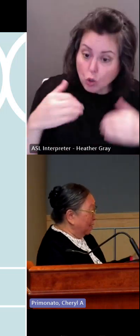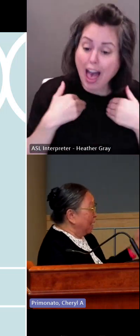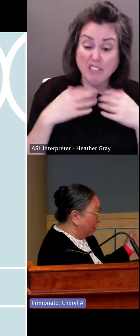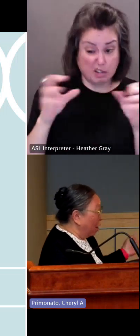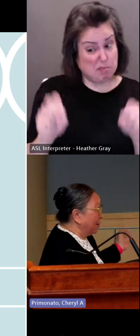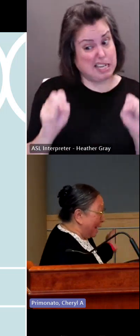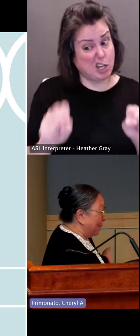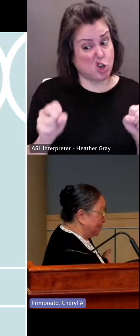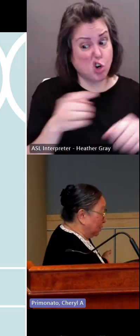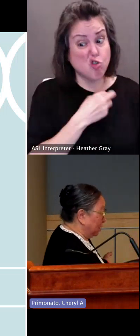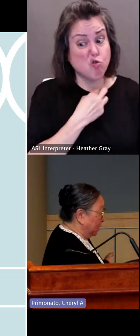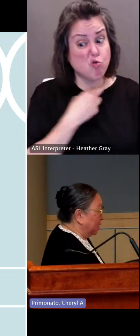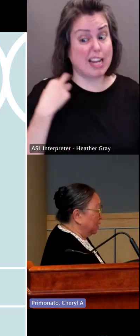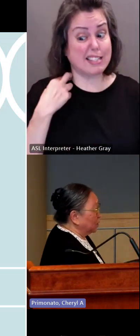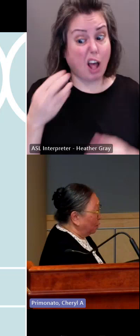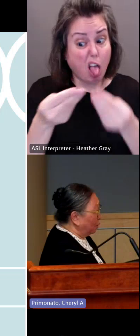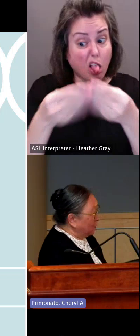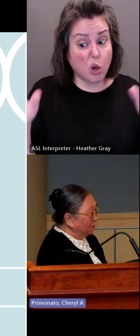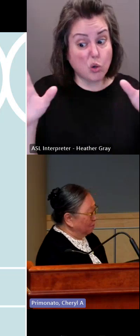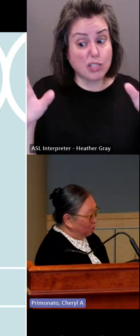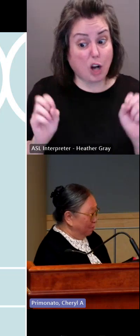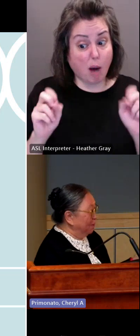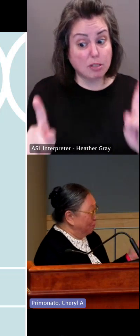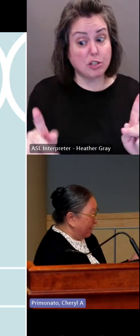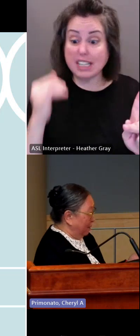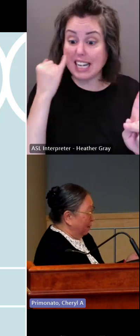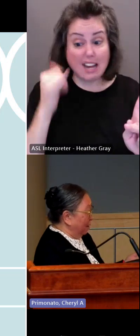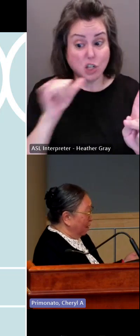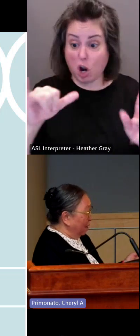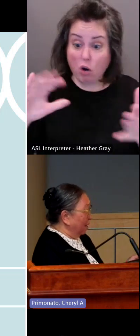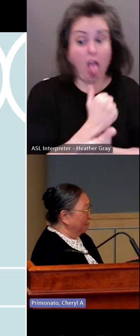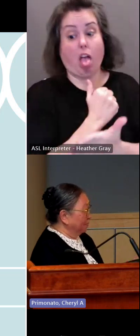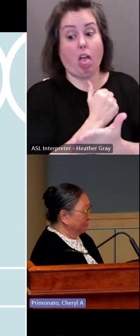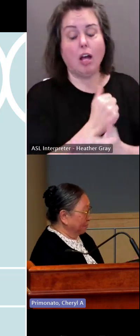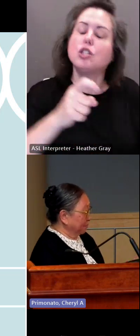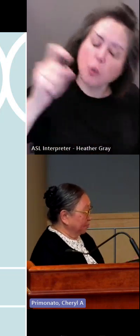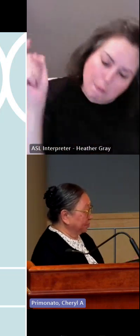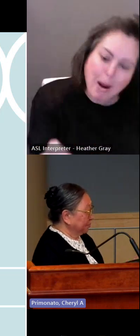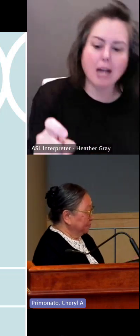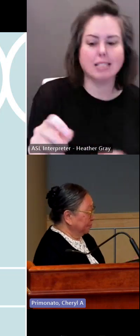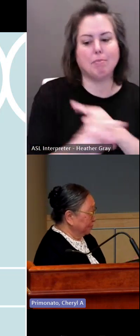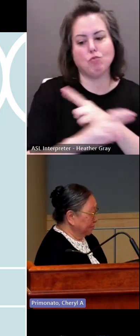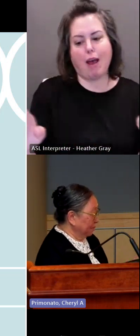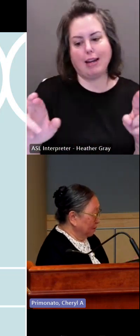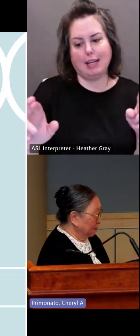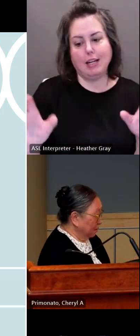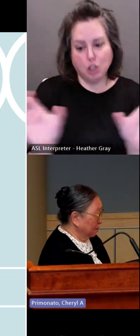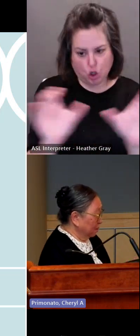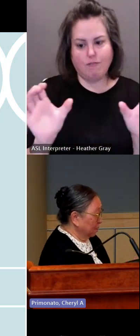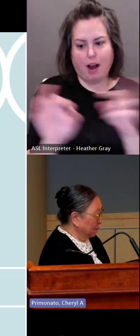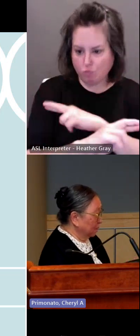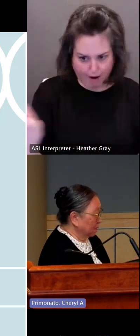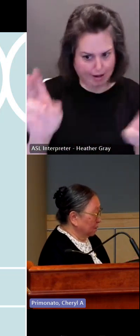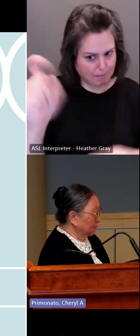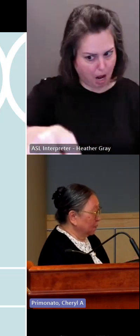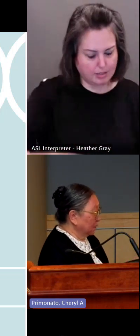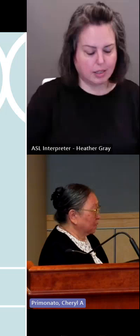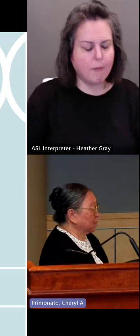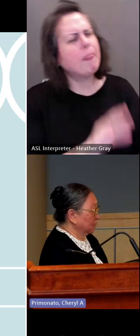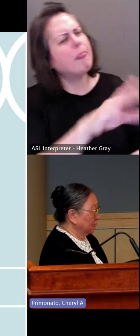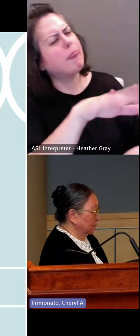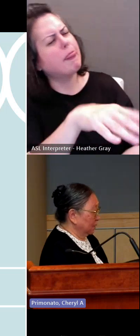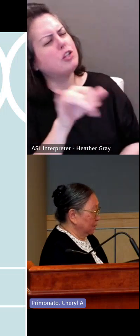losing out on that opportunity. So I always tell them, you want to be ready. So with the certification, I